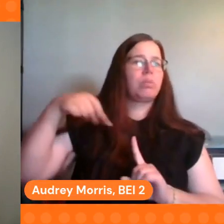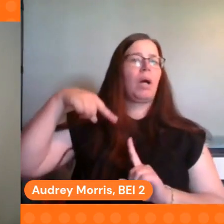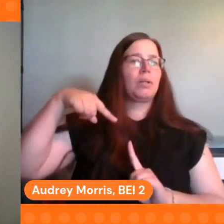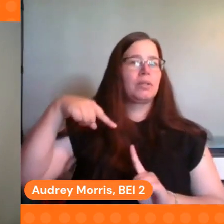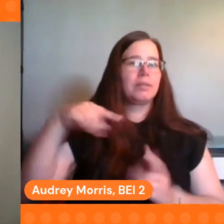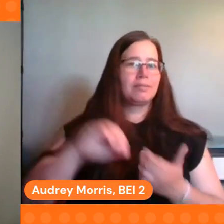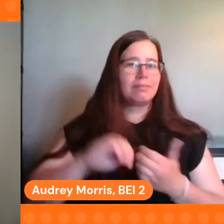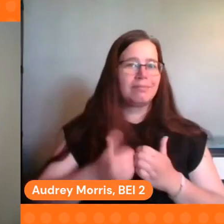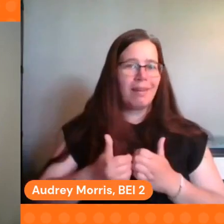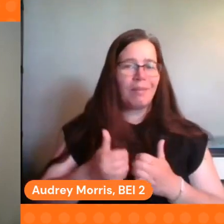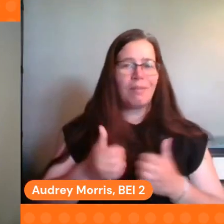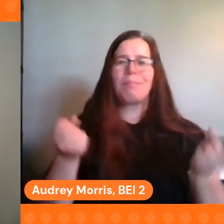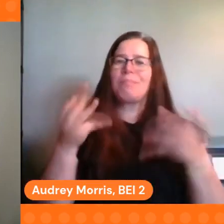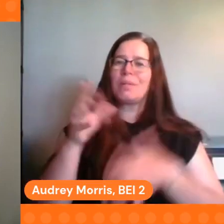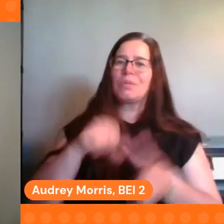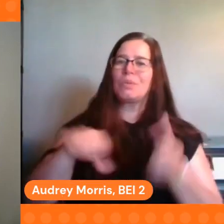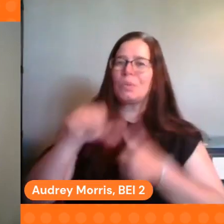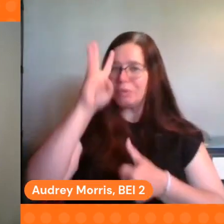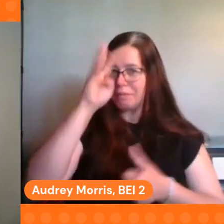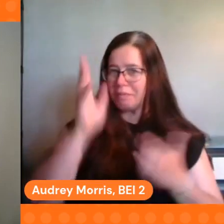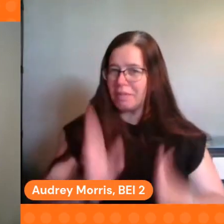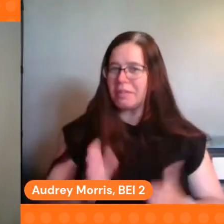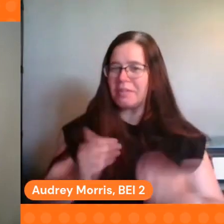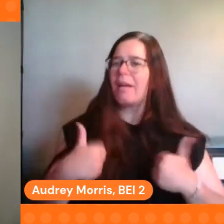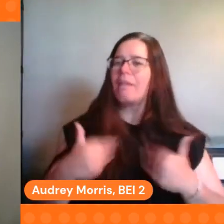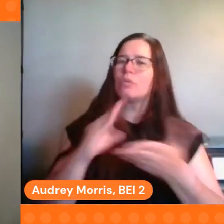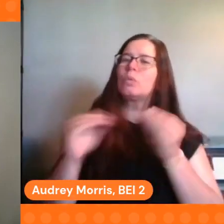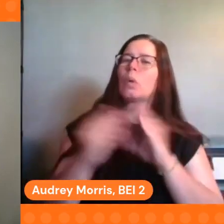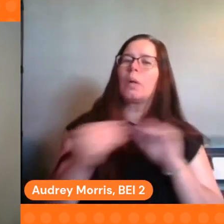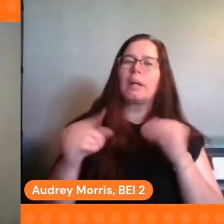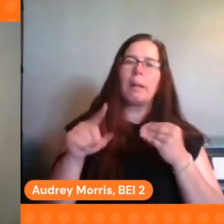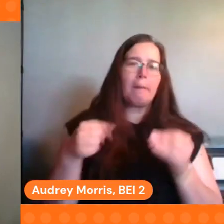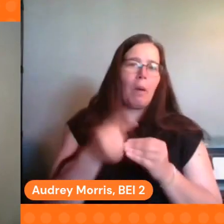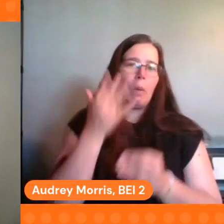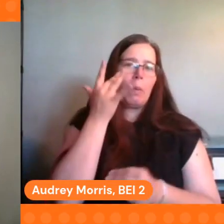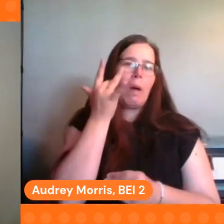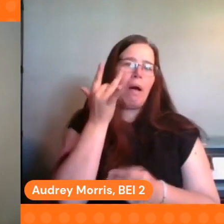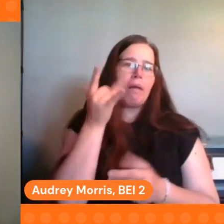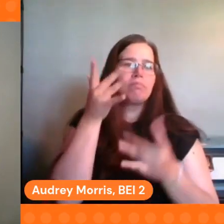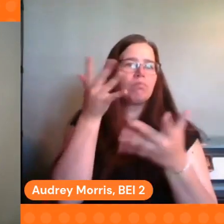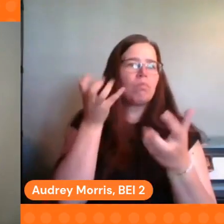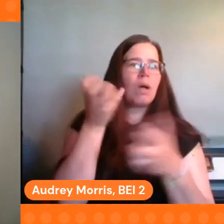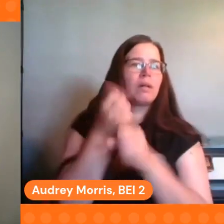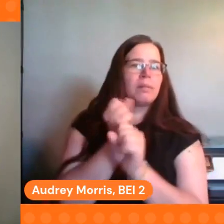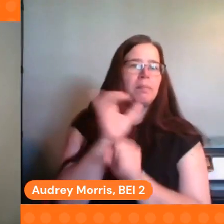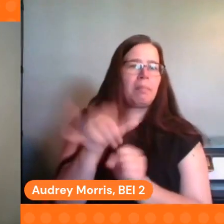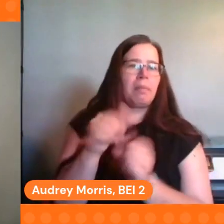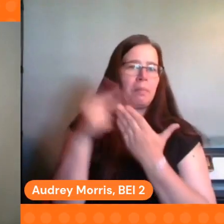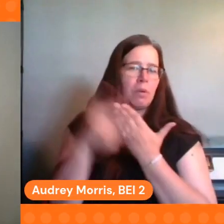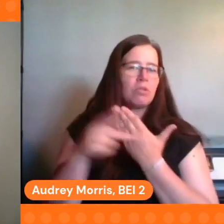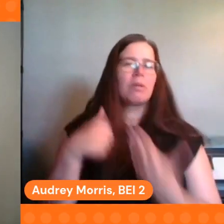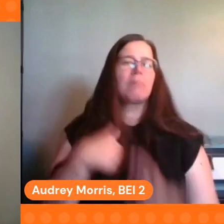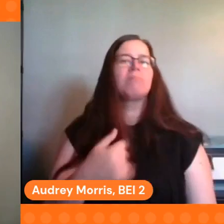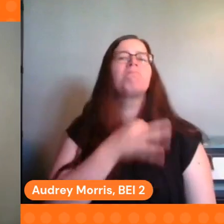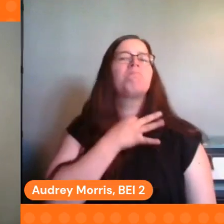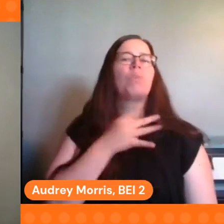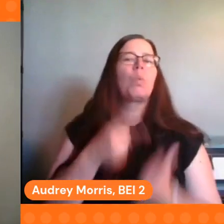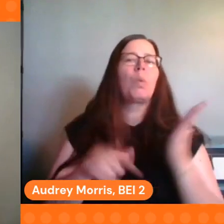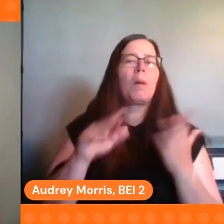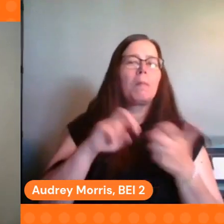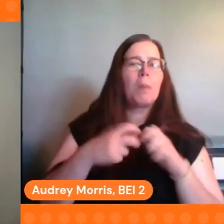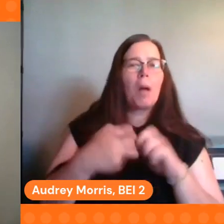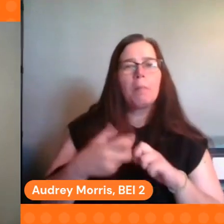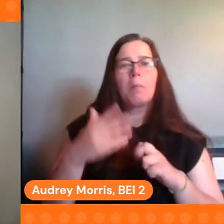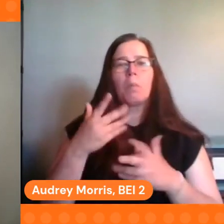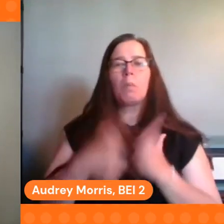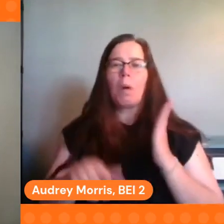social innovators have a story of like what led you to create your project, and just what kind of problem or passion drove